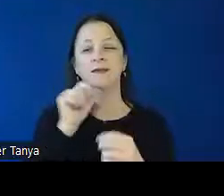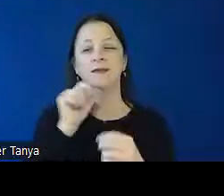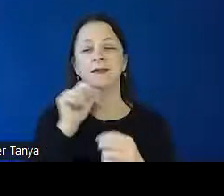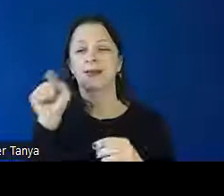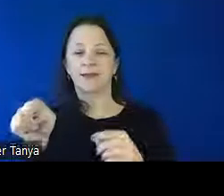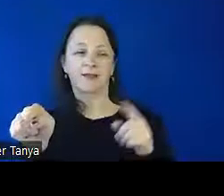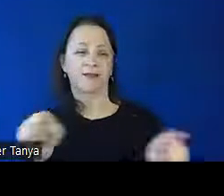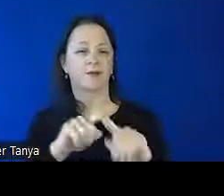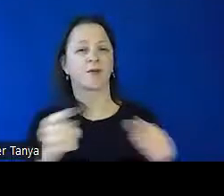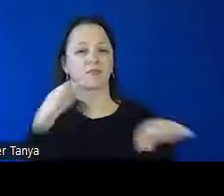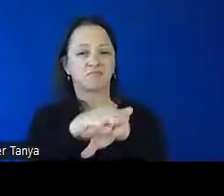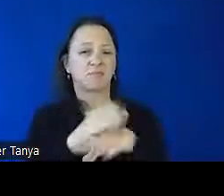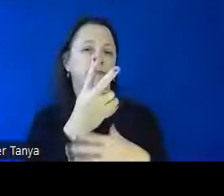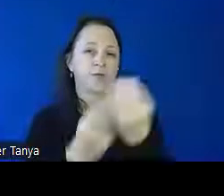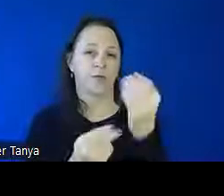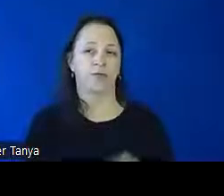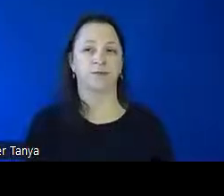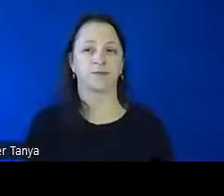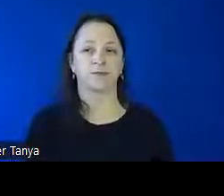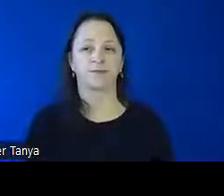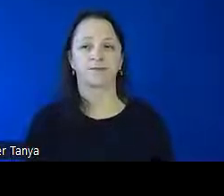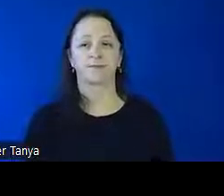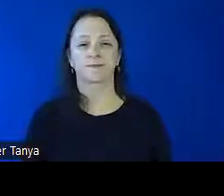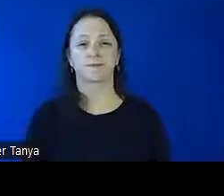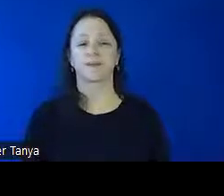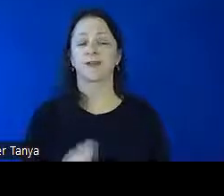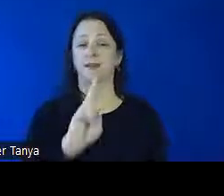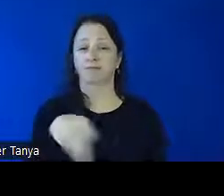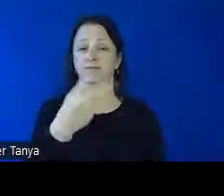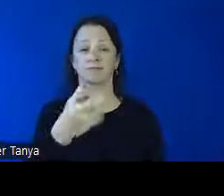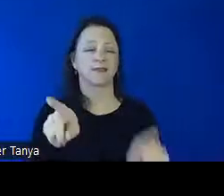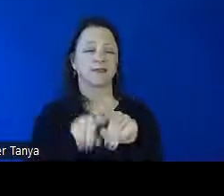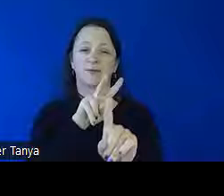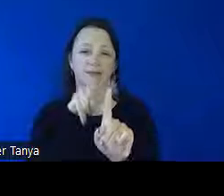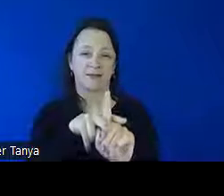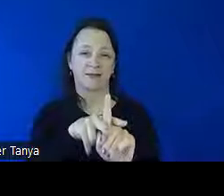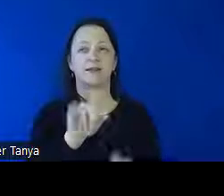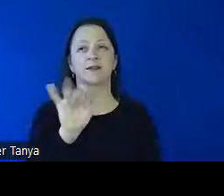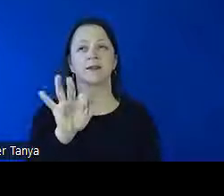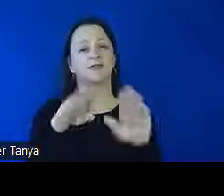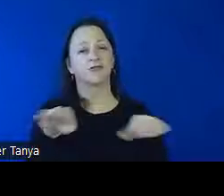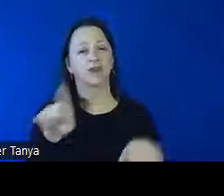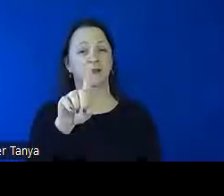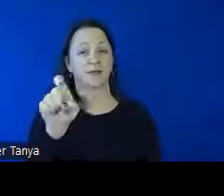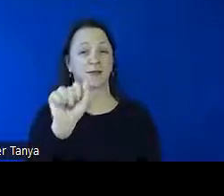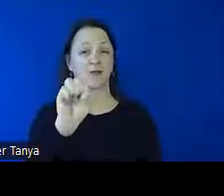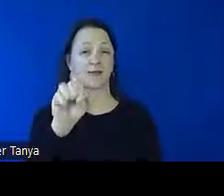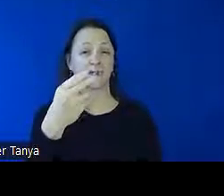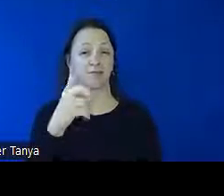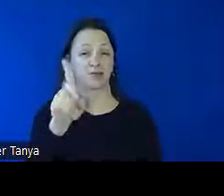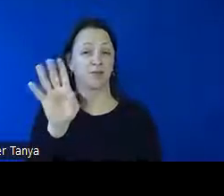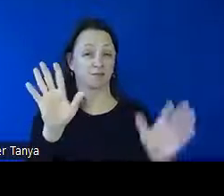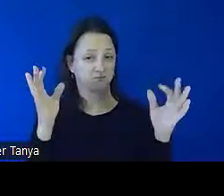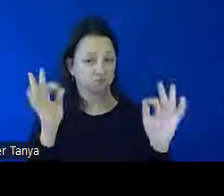both. And that can also be applied when it's flip-flop too. That is, like, if a child has a diagnosis of ADHD,